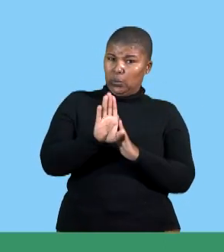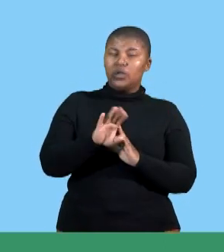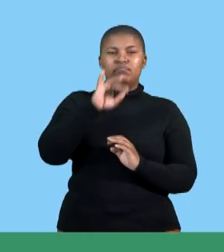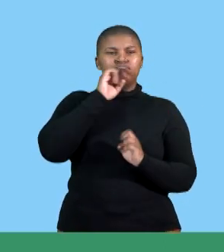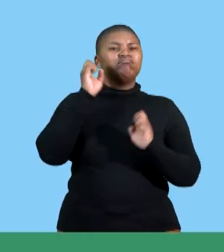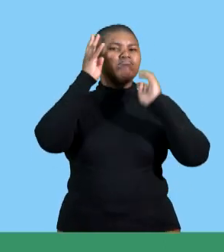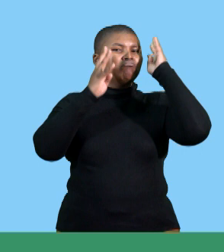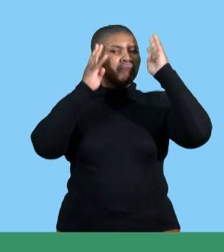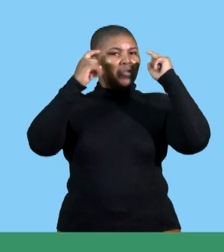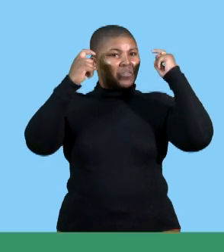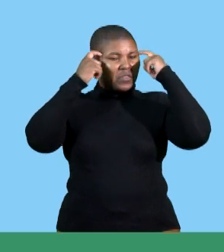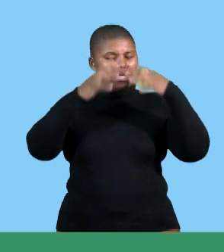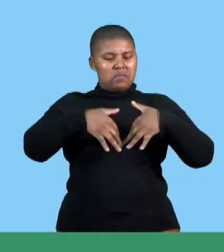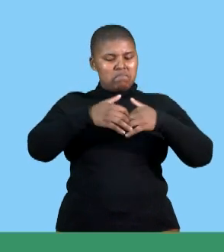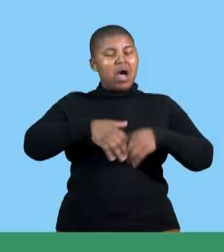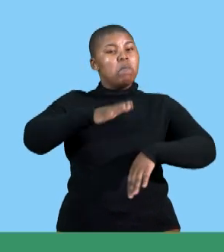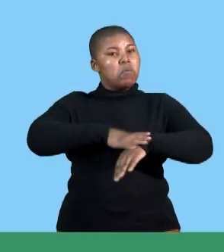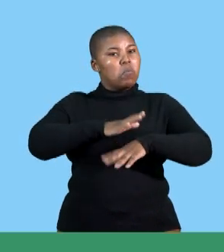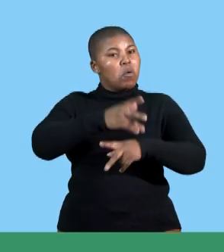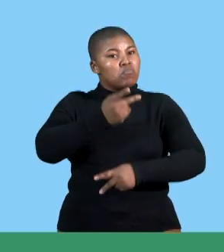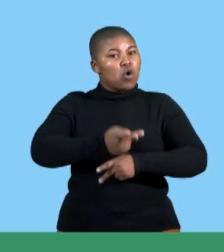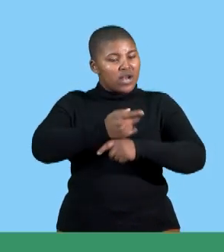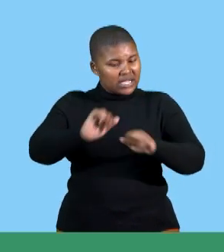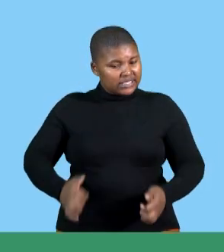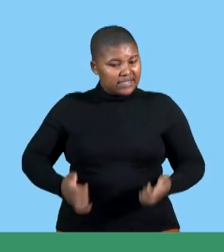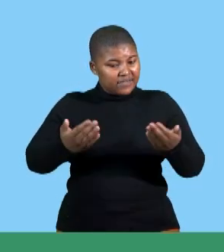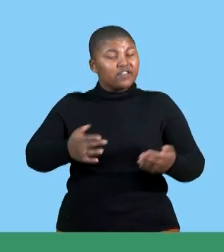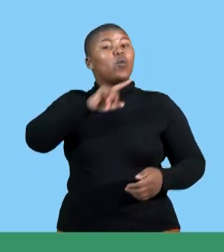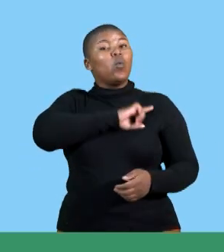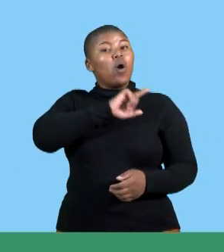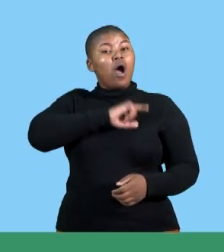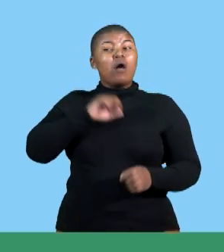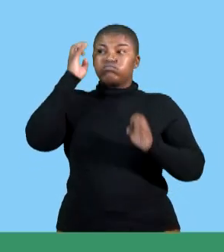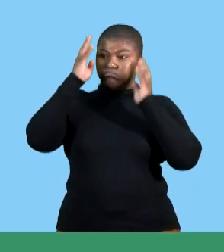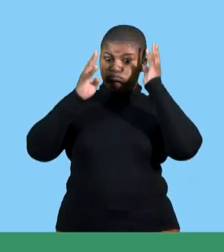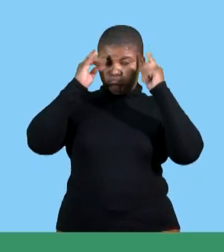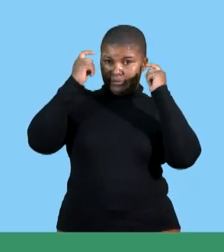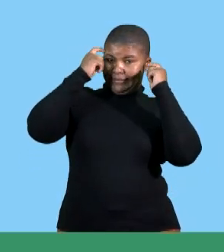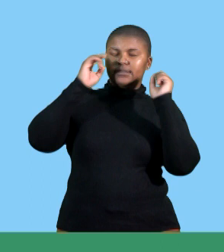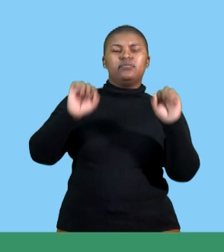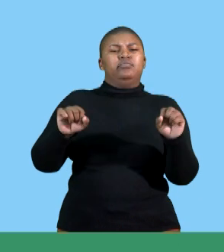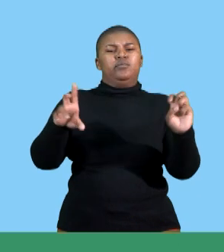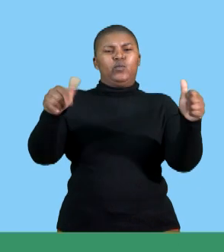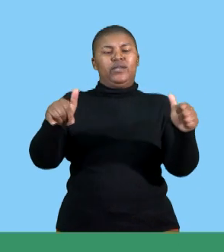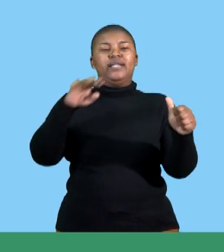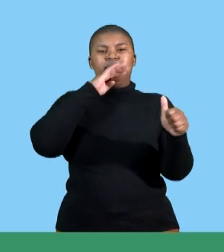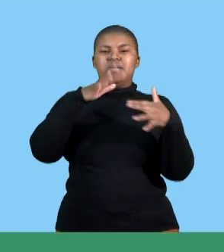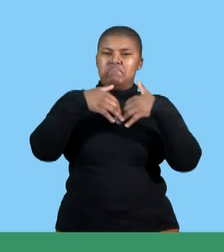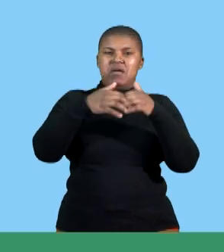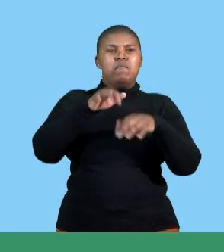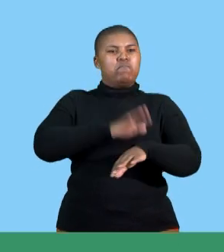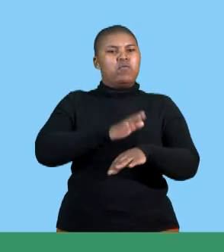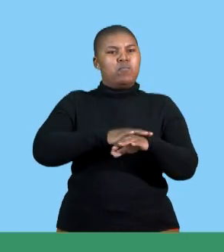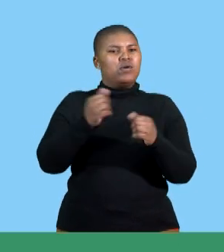come up with new products or services. Why? Because remember, they're thinking creatively, so they're coming up with new